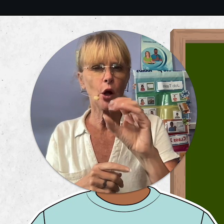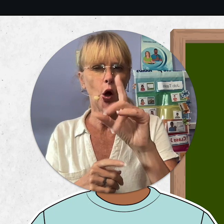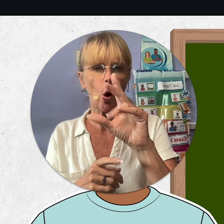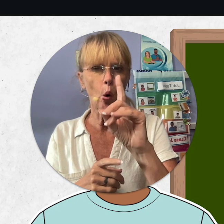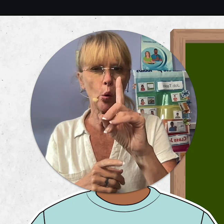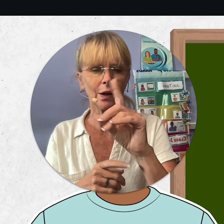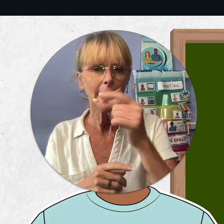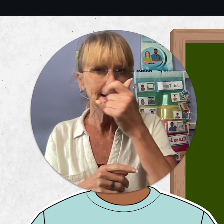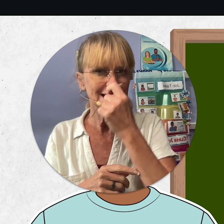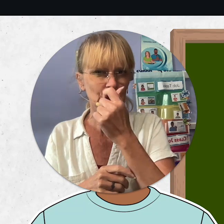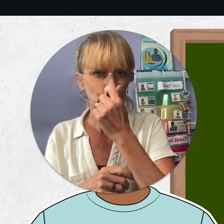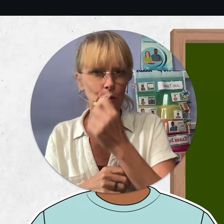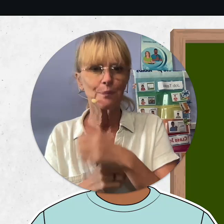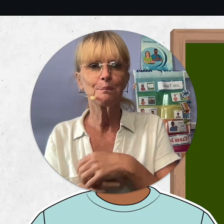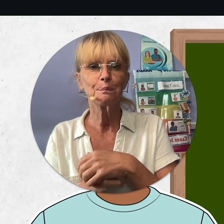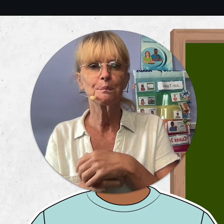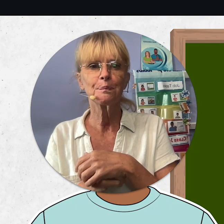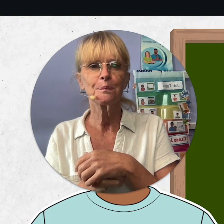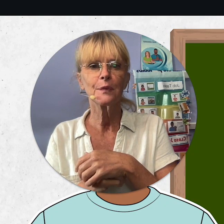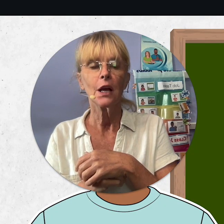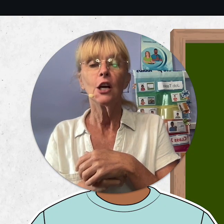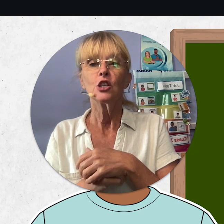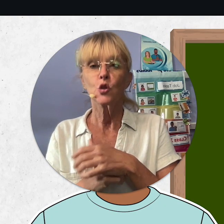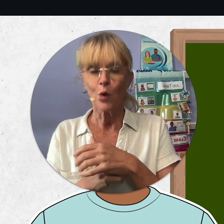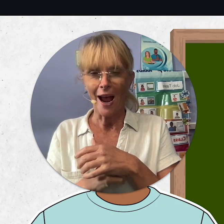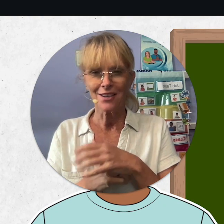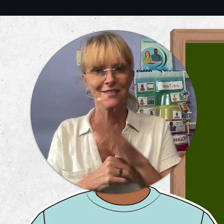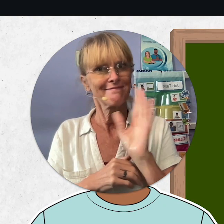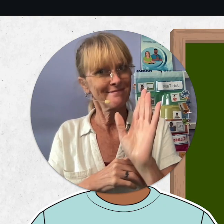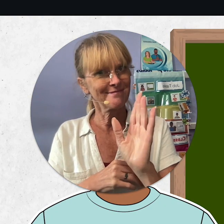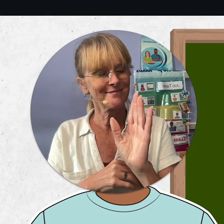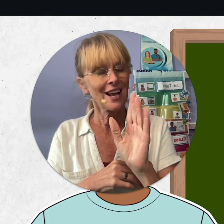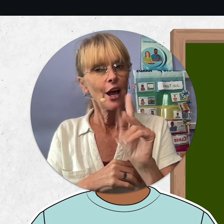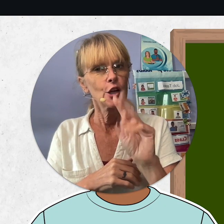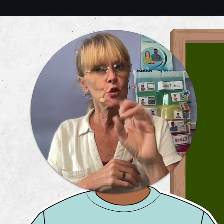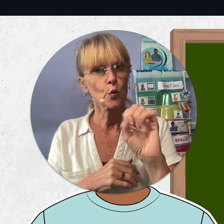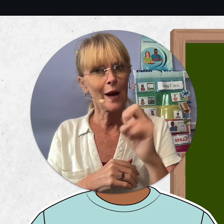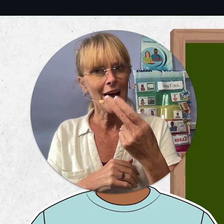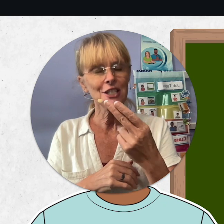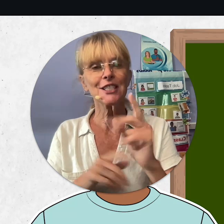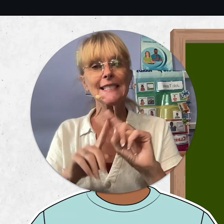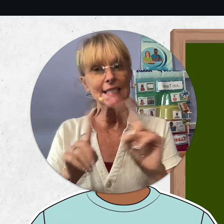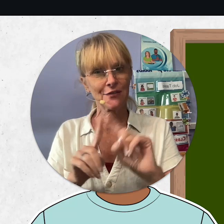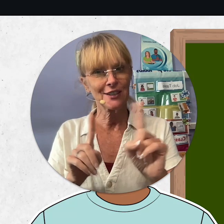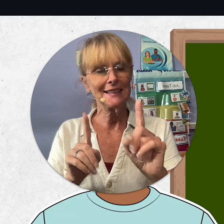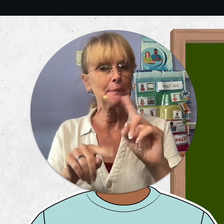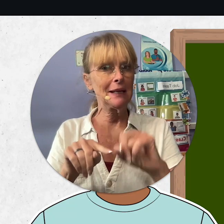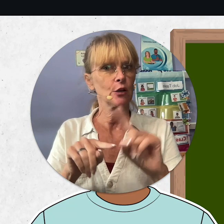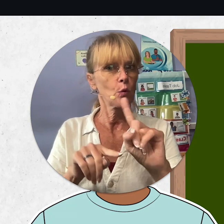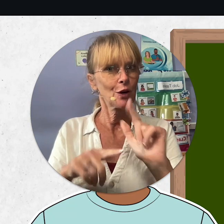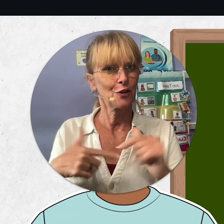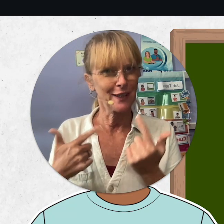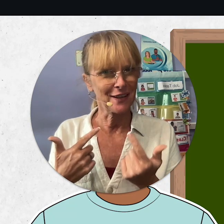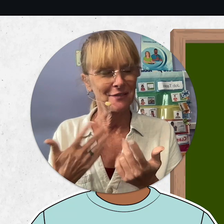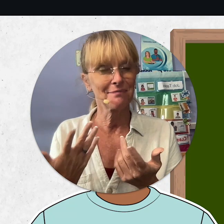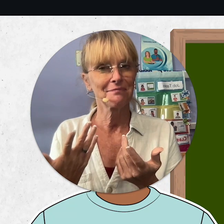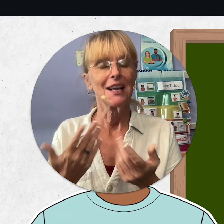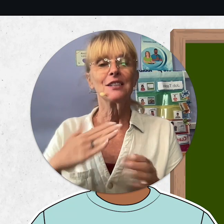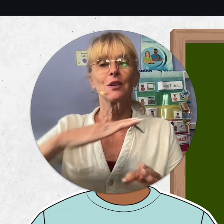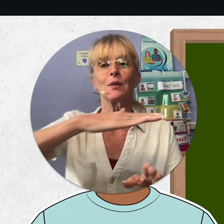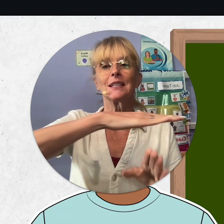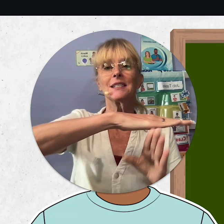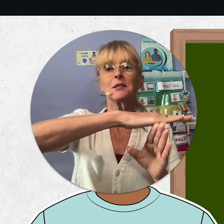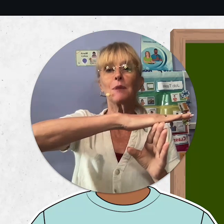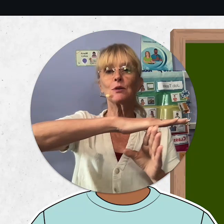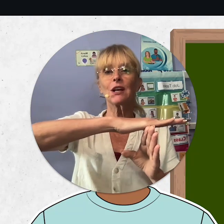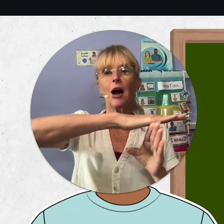for cold tissue. Trash. Trash is different depending on where you live.